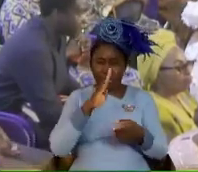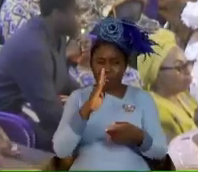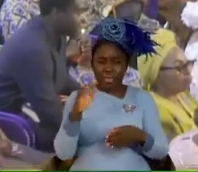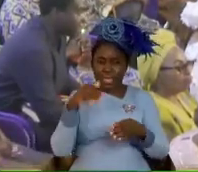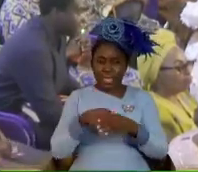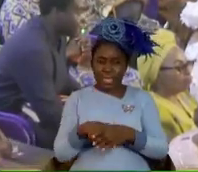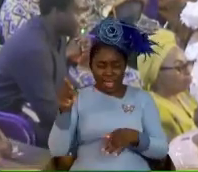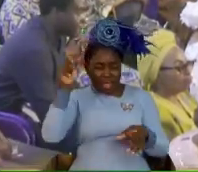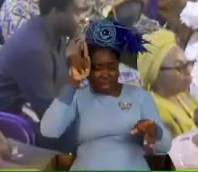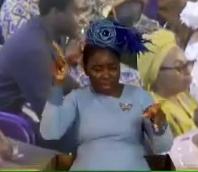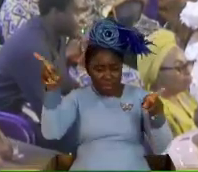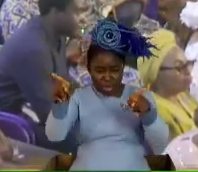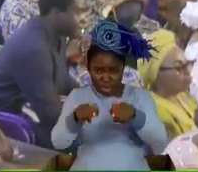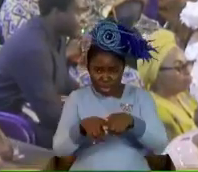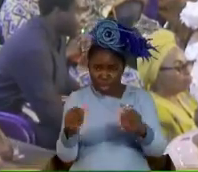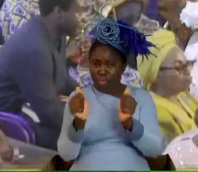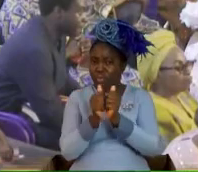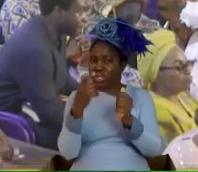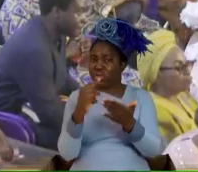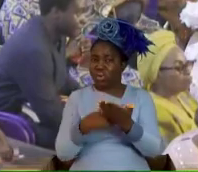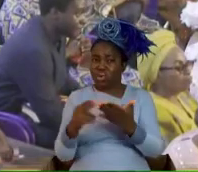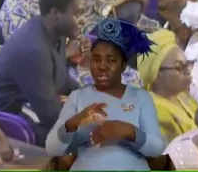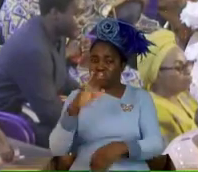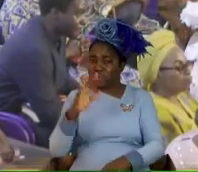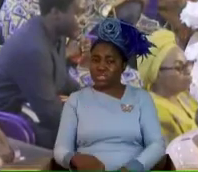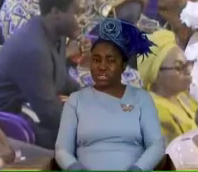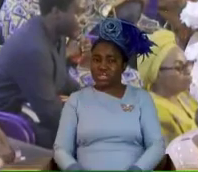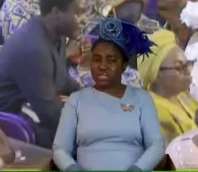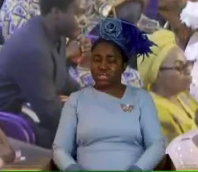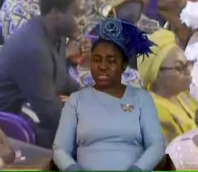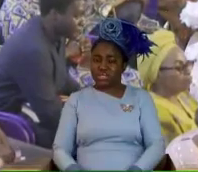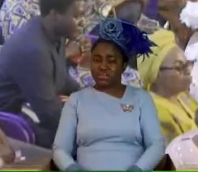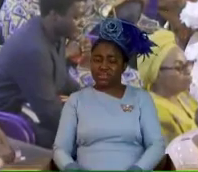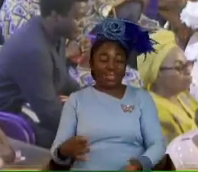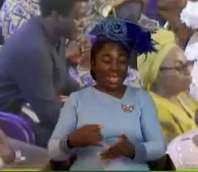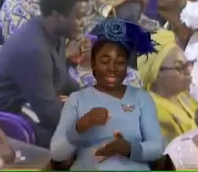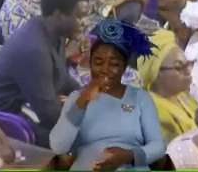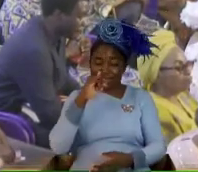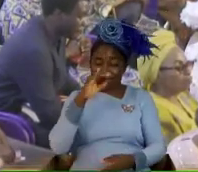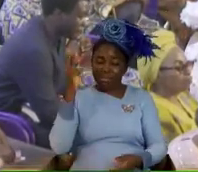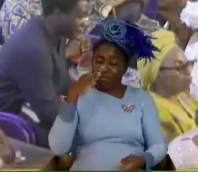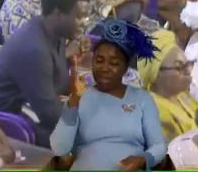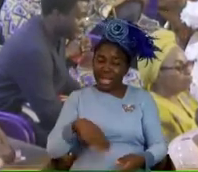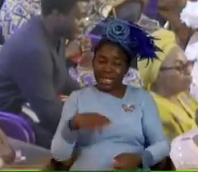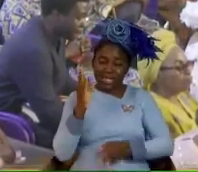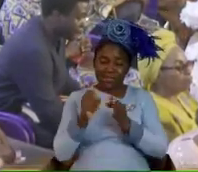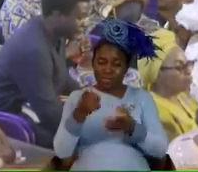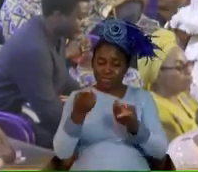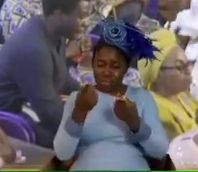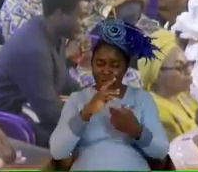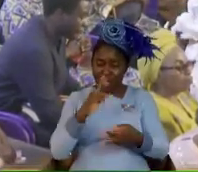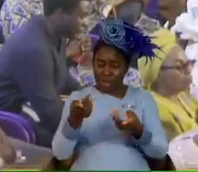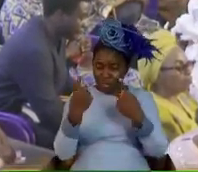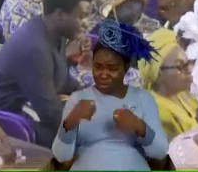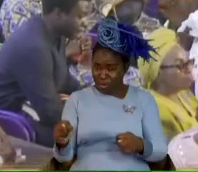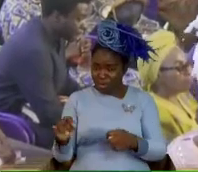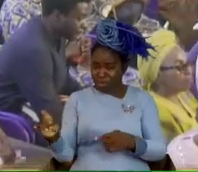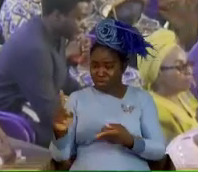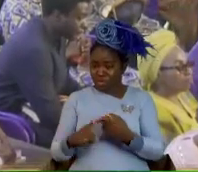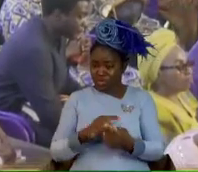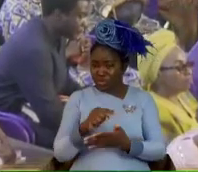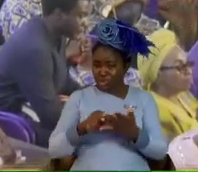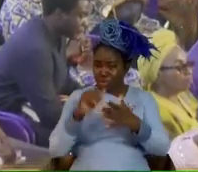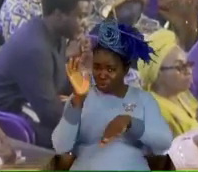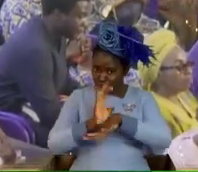a tragedy to be coming to Mountain of Fire and Miracles Ministry and you have not received the baptism of the Holy Ghost. You have come for 1 year,